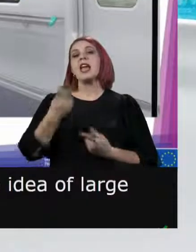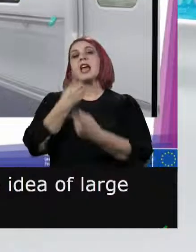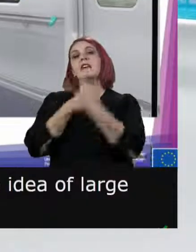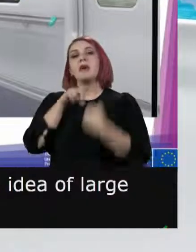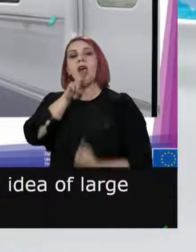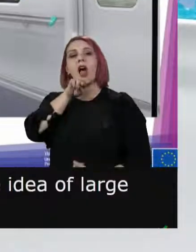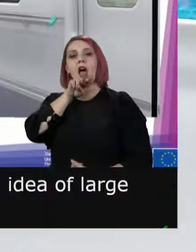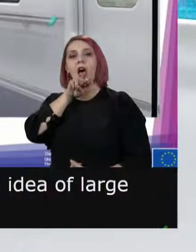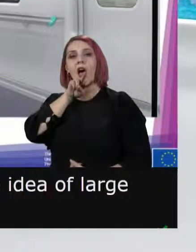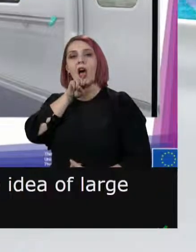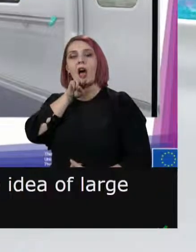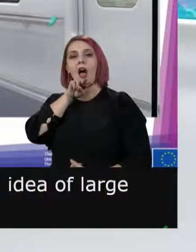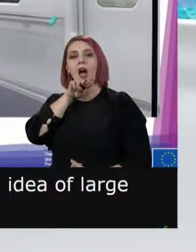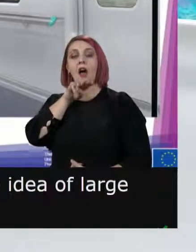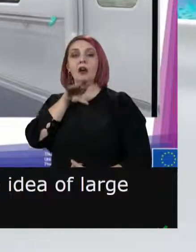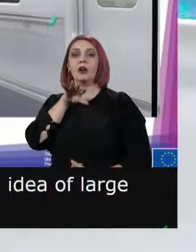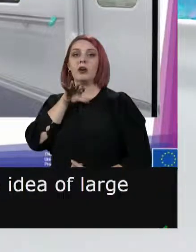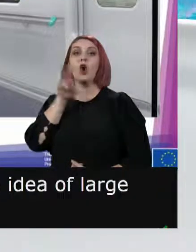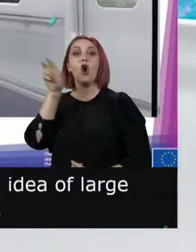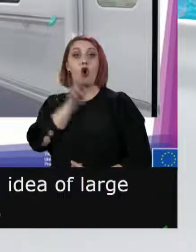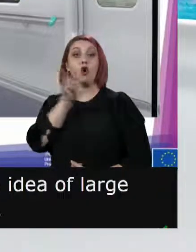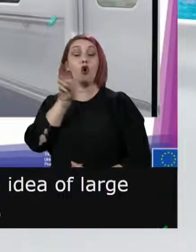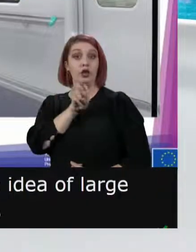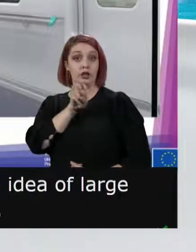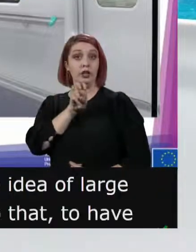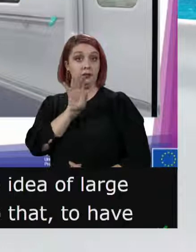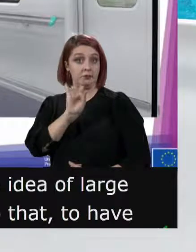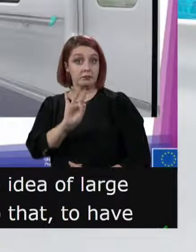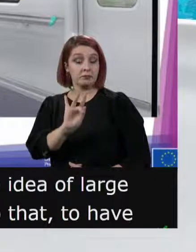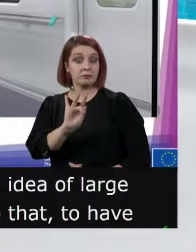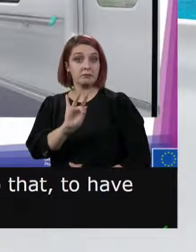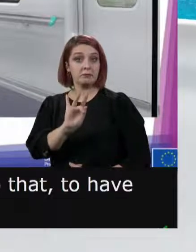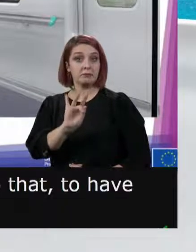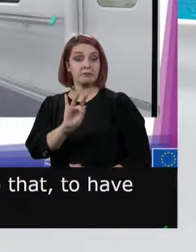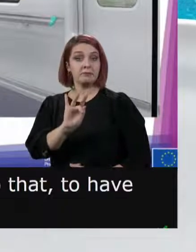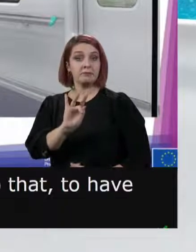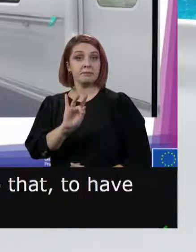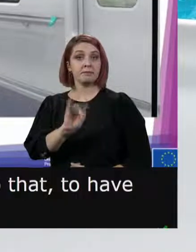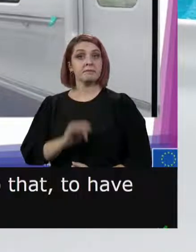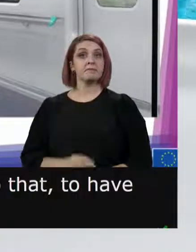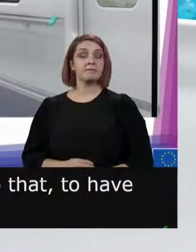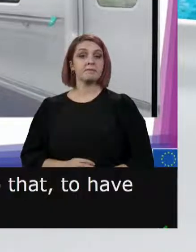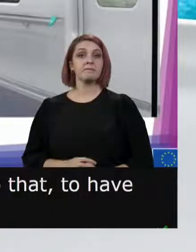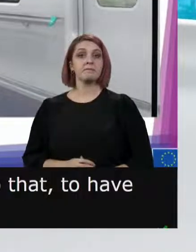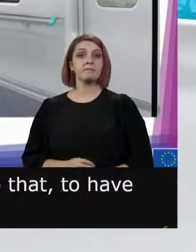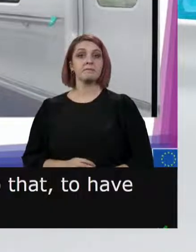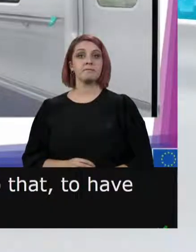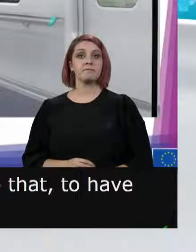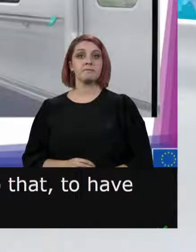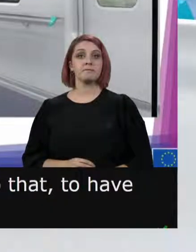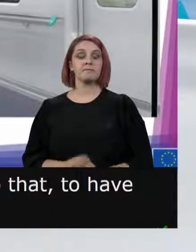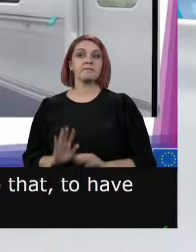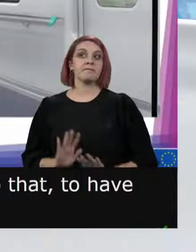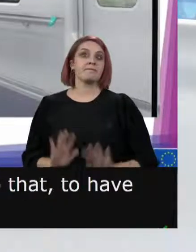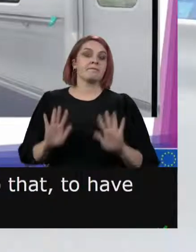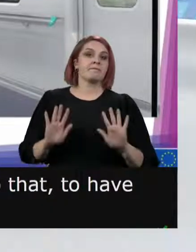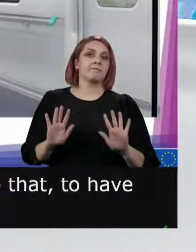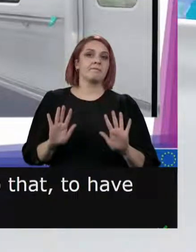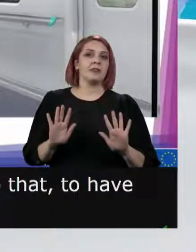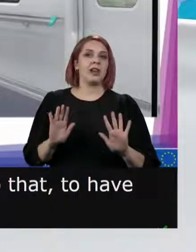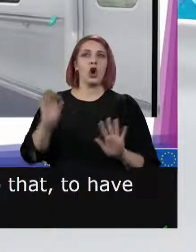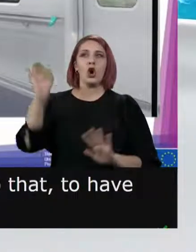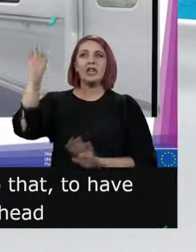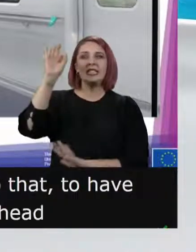to link to that, to have that information read out using, say, a Bluetooth headset, allowed us to offer